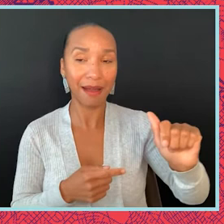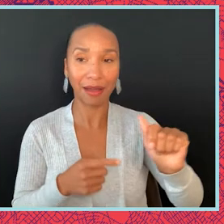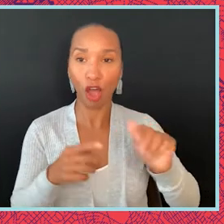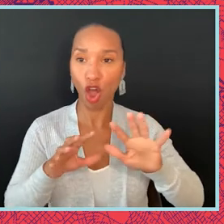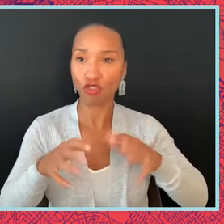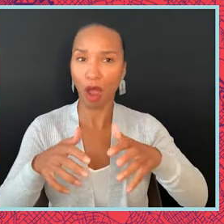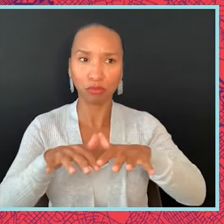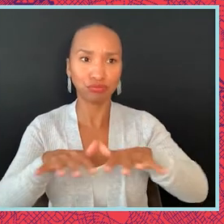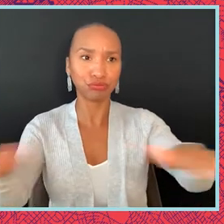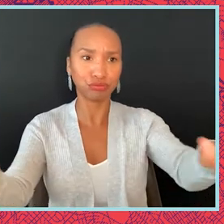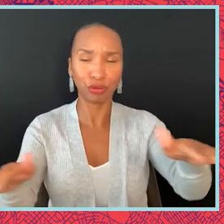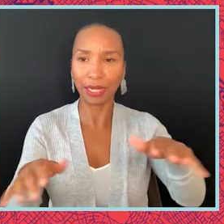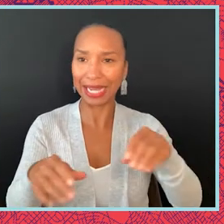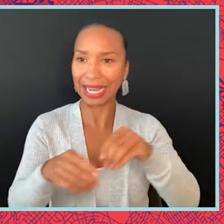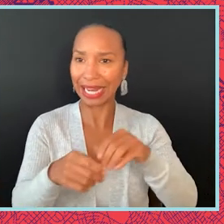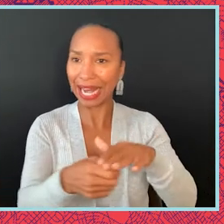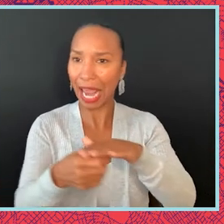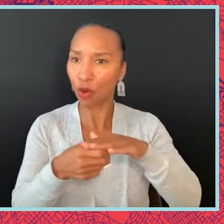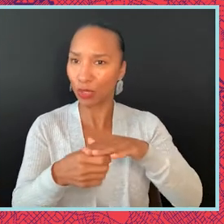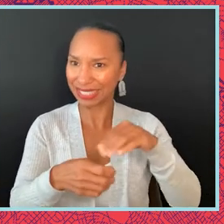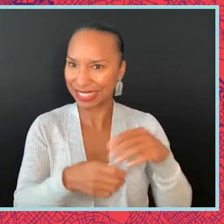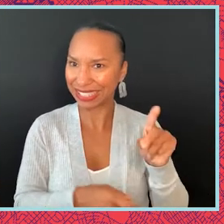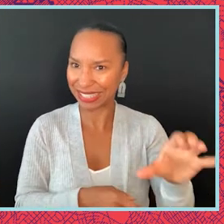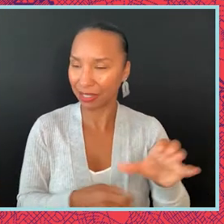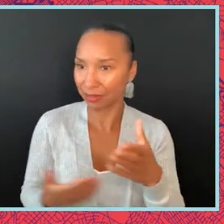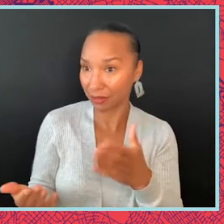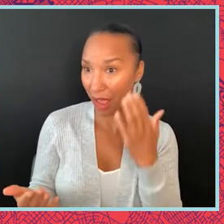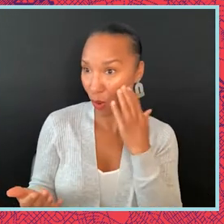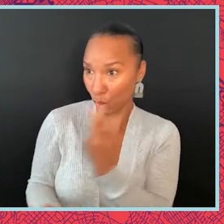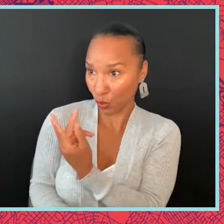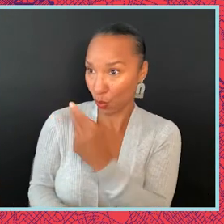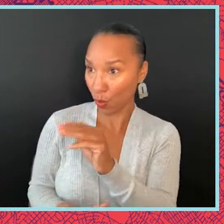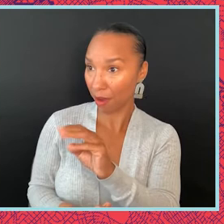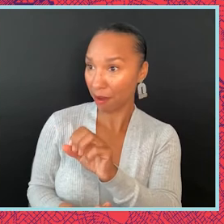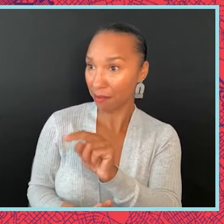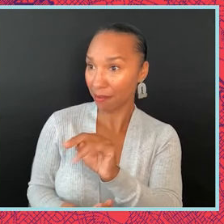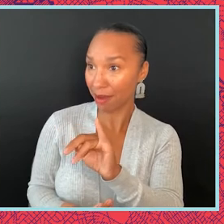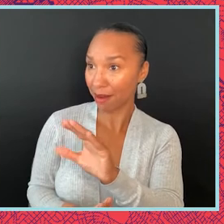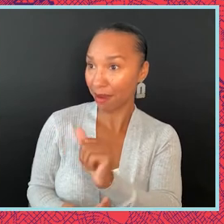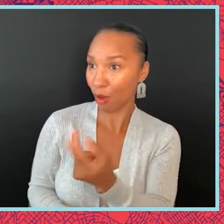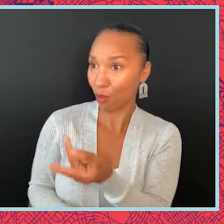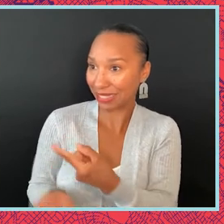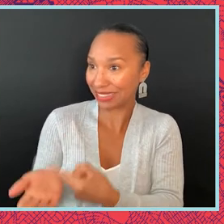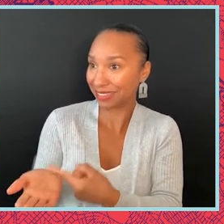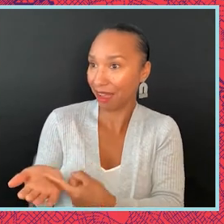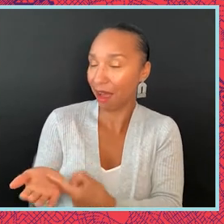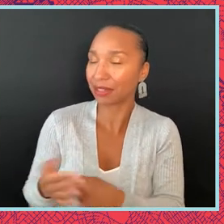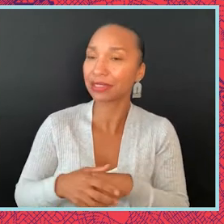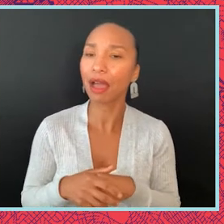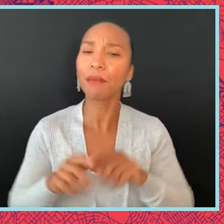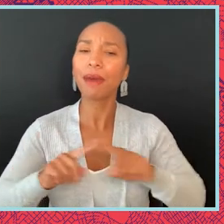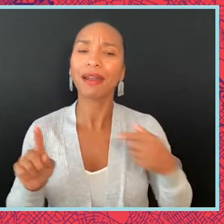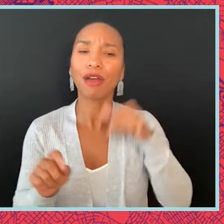dispersed through neighborhoods in the District of Columbia. I know, Monica, this is one of the things that we talked about, And so I